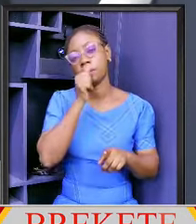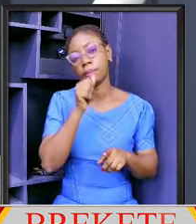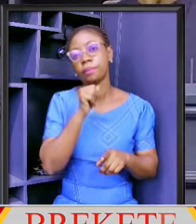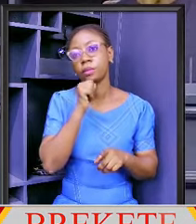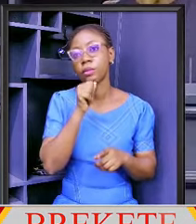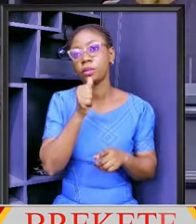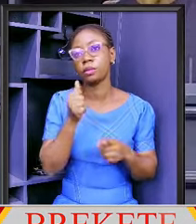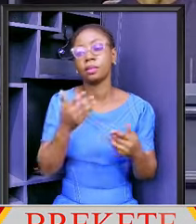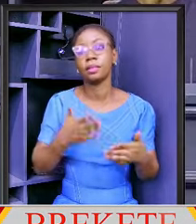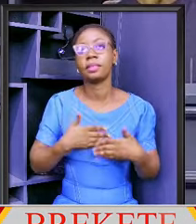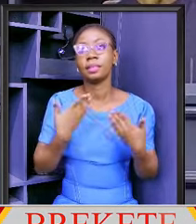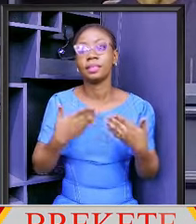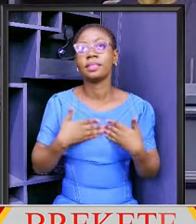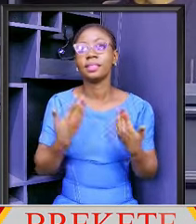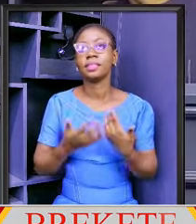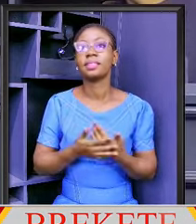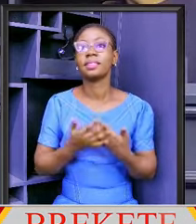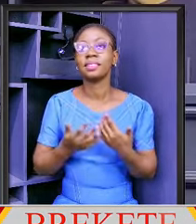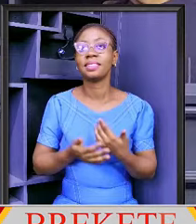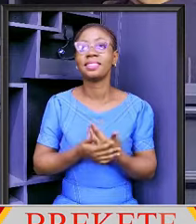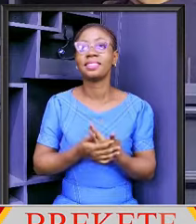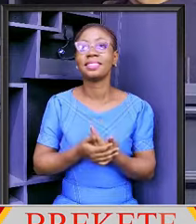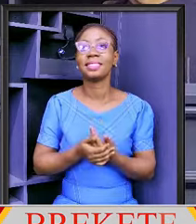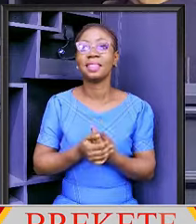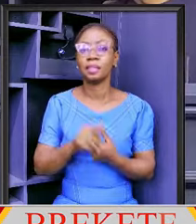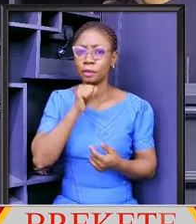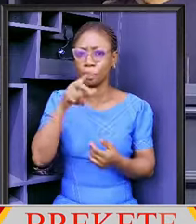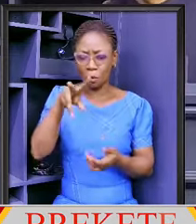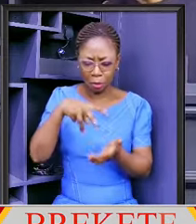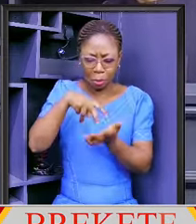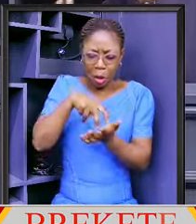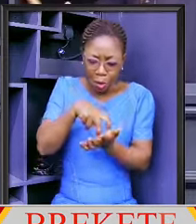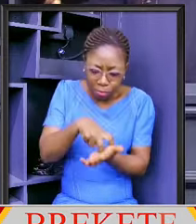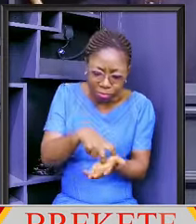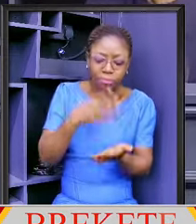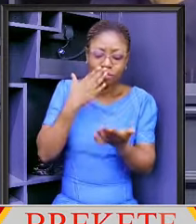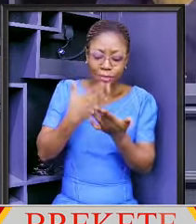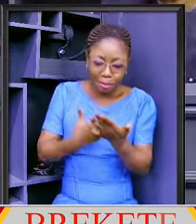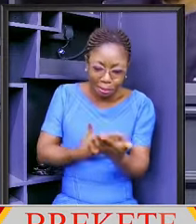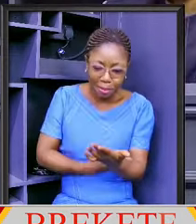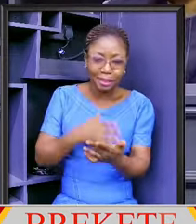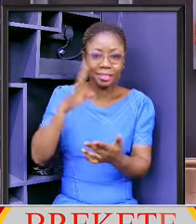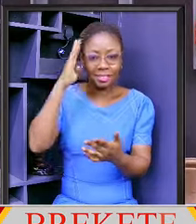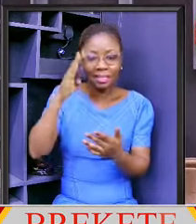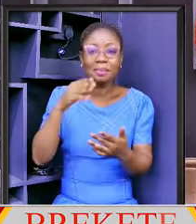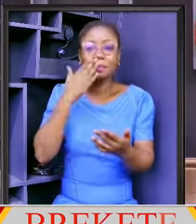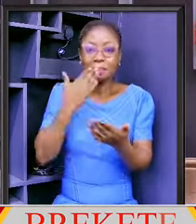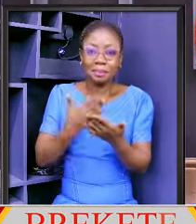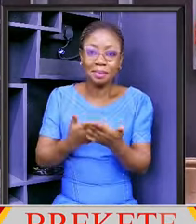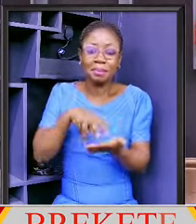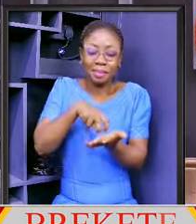good morning, sir. Morning, sir. Good morning, sir. You know, watch me. Good morning, sir.